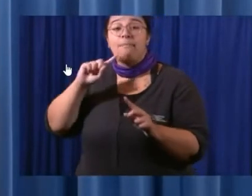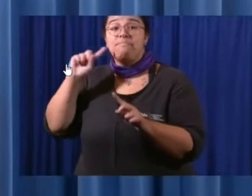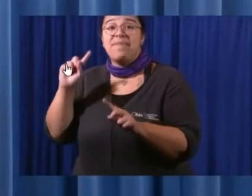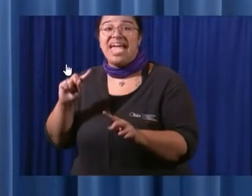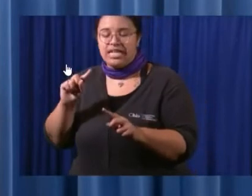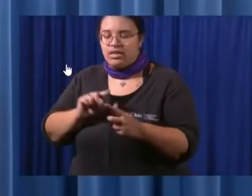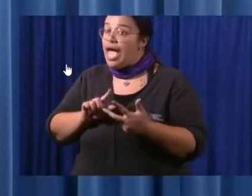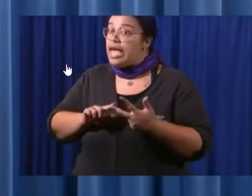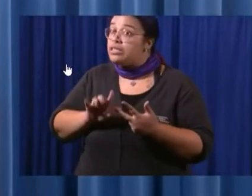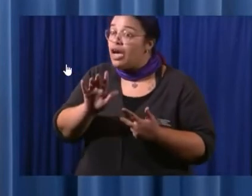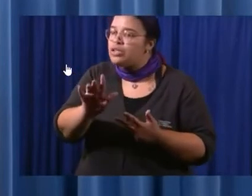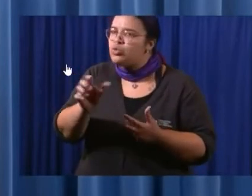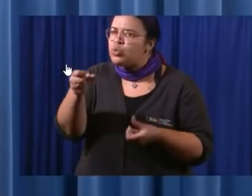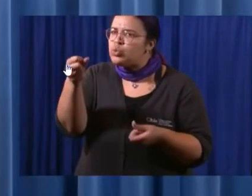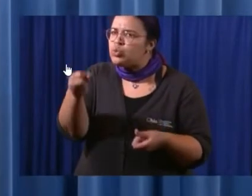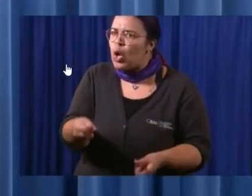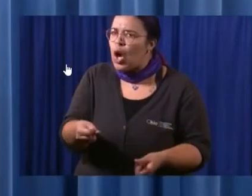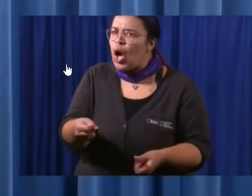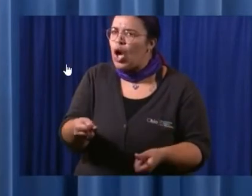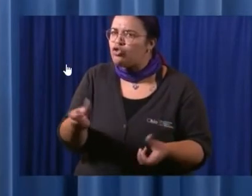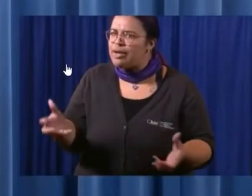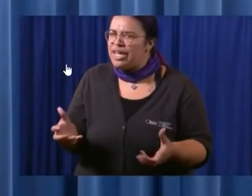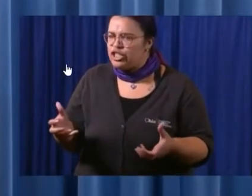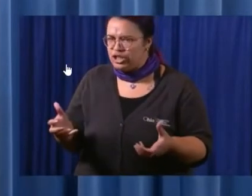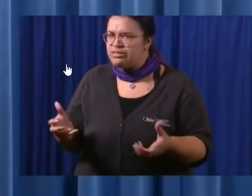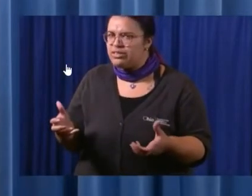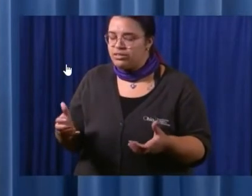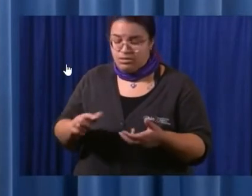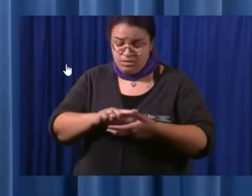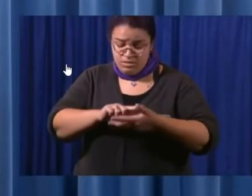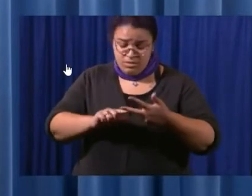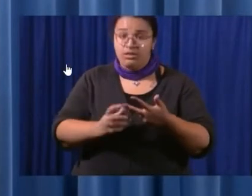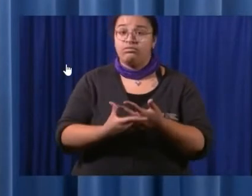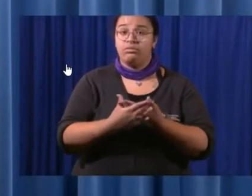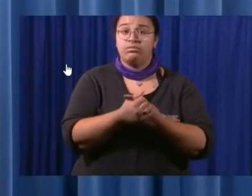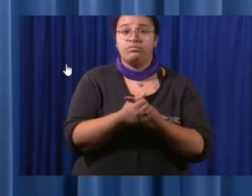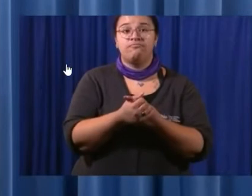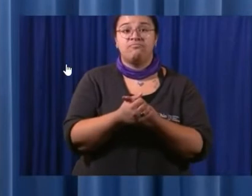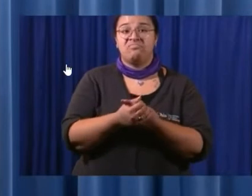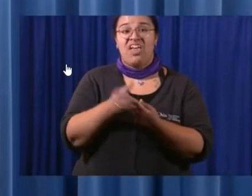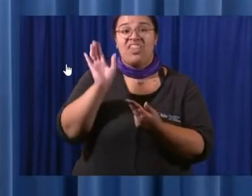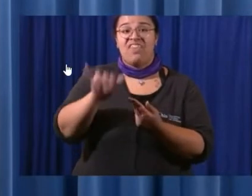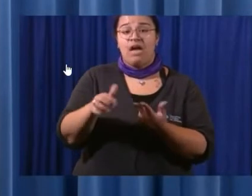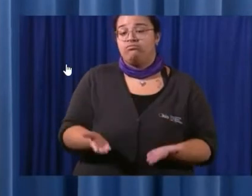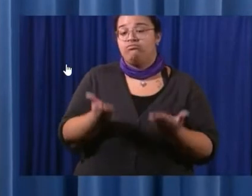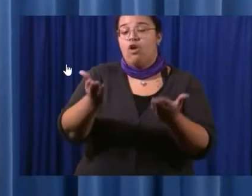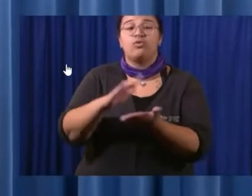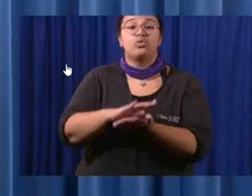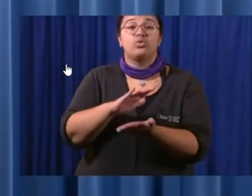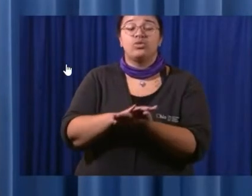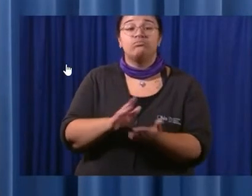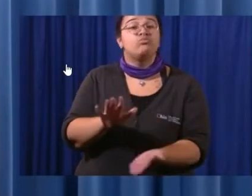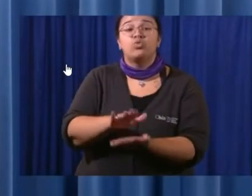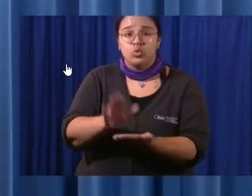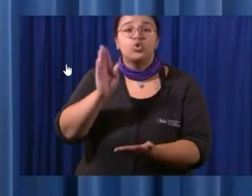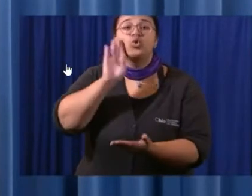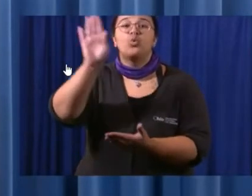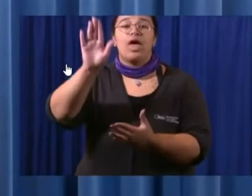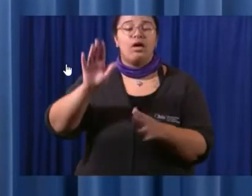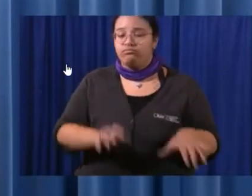recommendations for the other things, but ultimately the schools will do a good job.